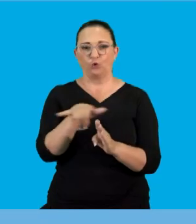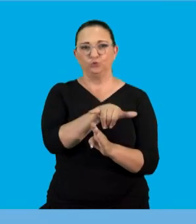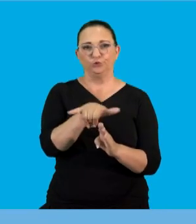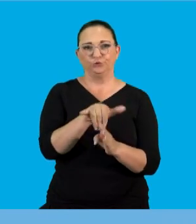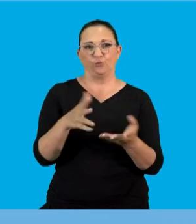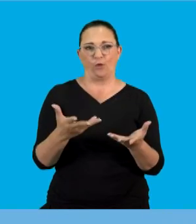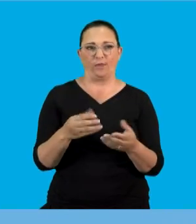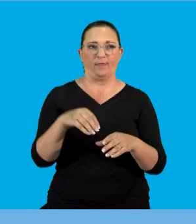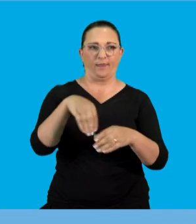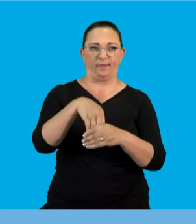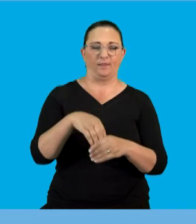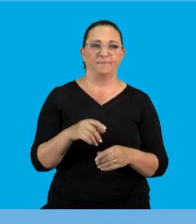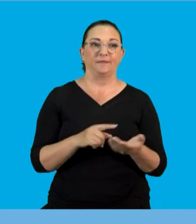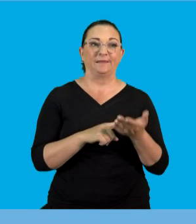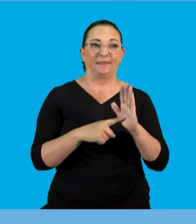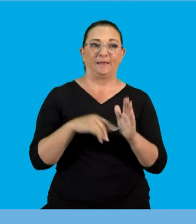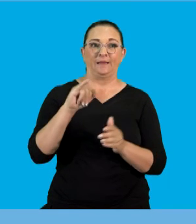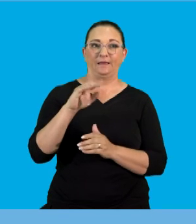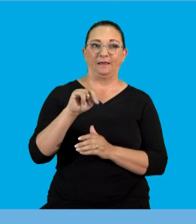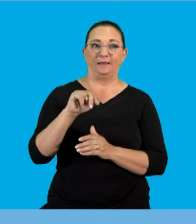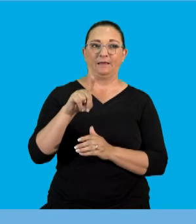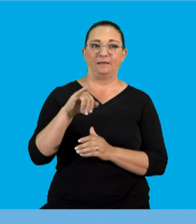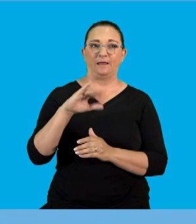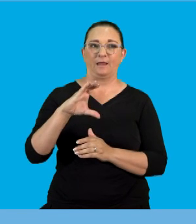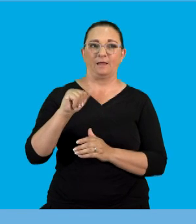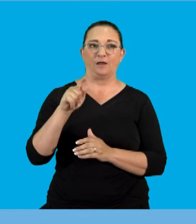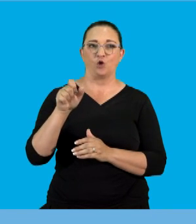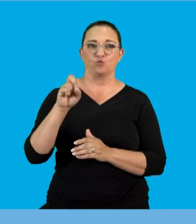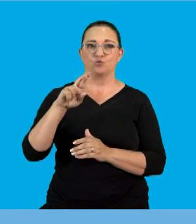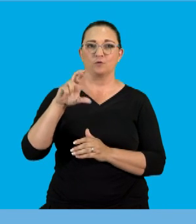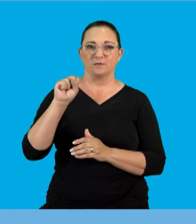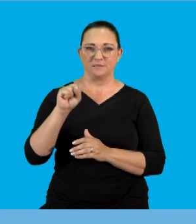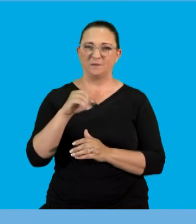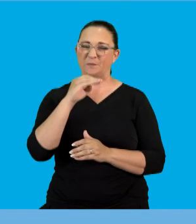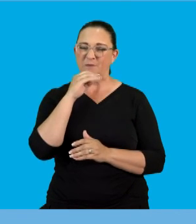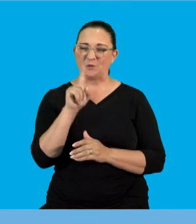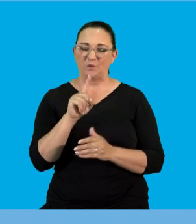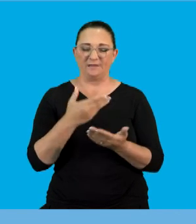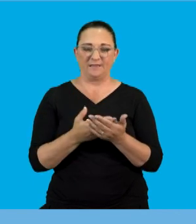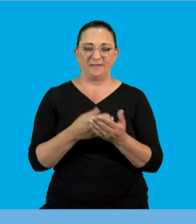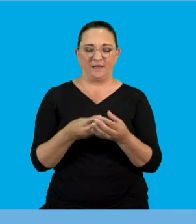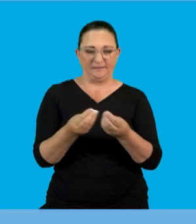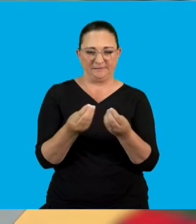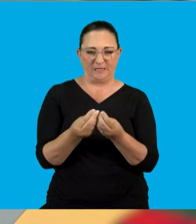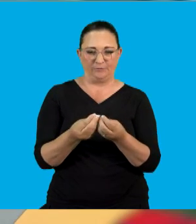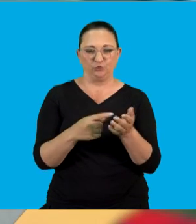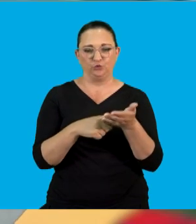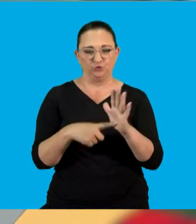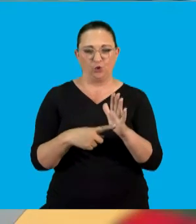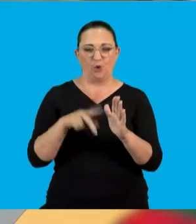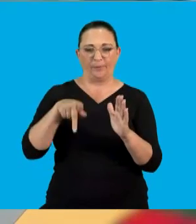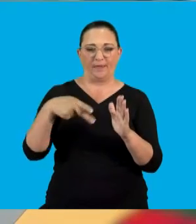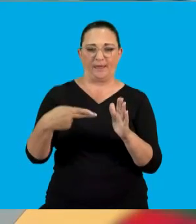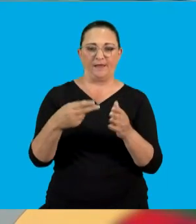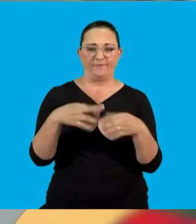lastly, indicators. Now, those are substances that indicate if a substance is acidic or basic. The pH value,